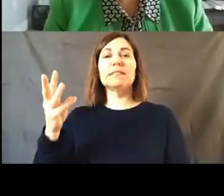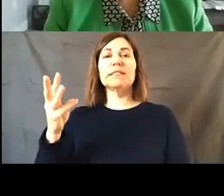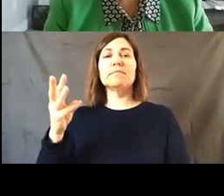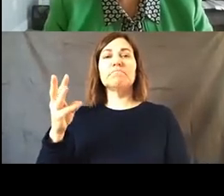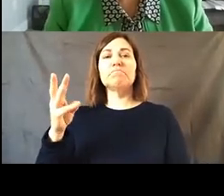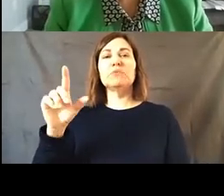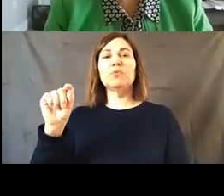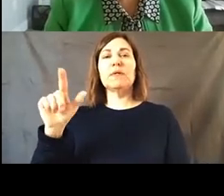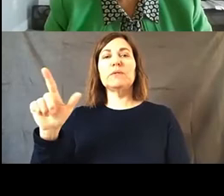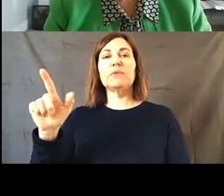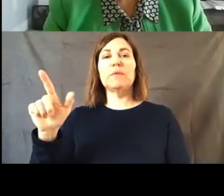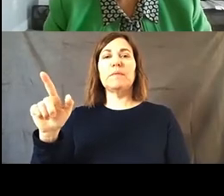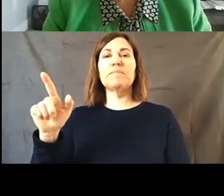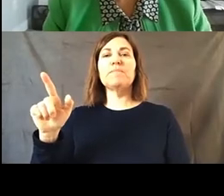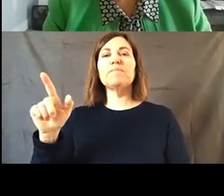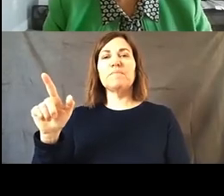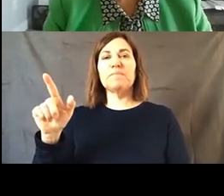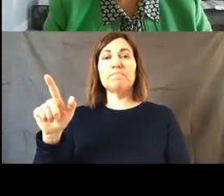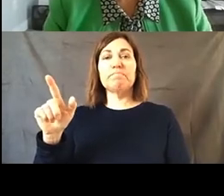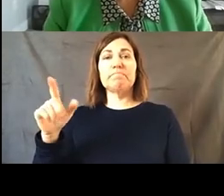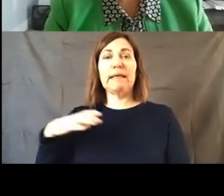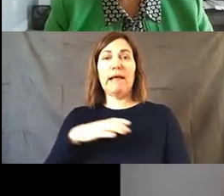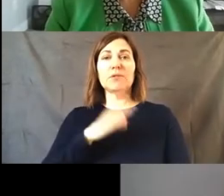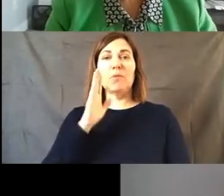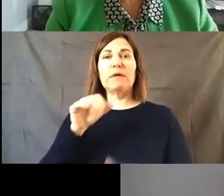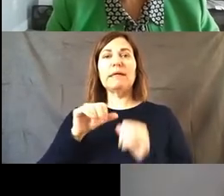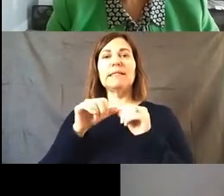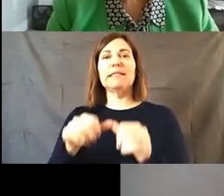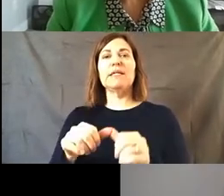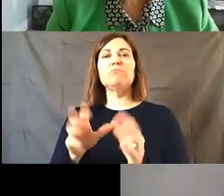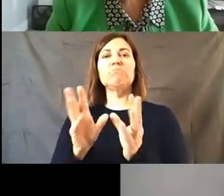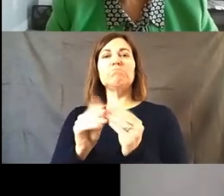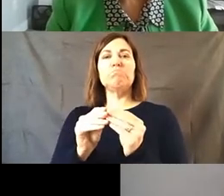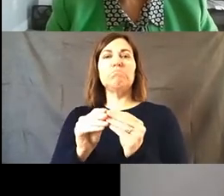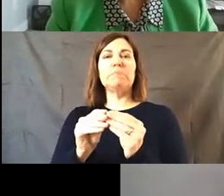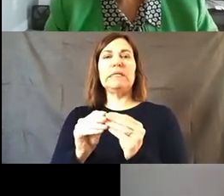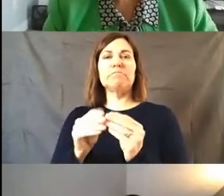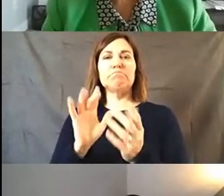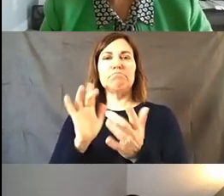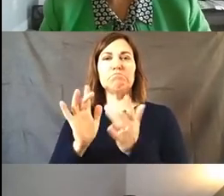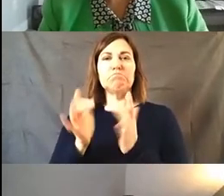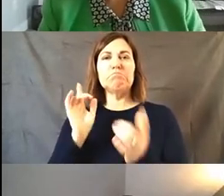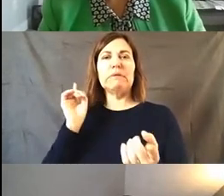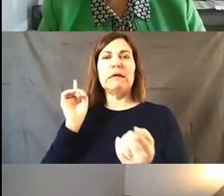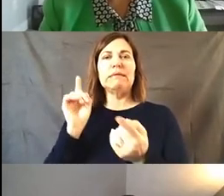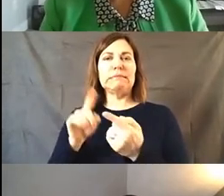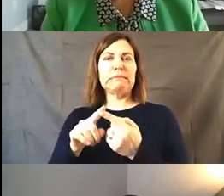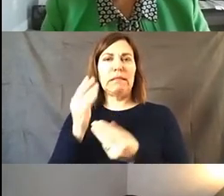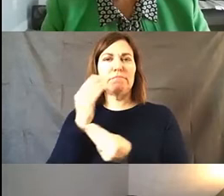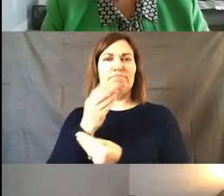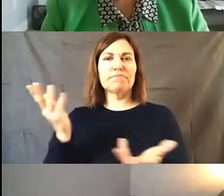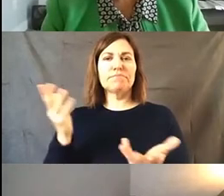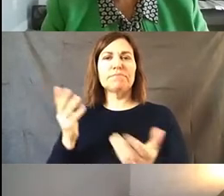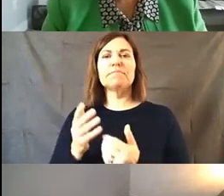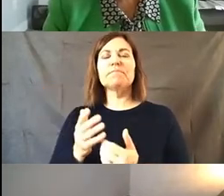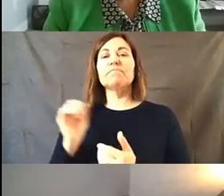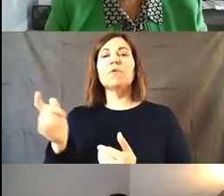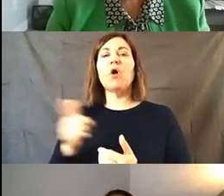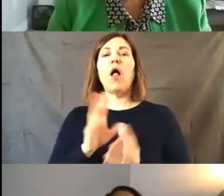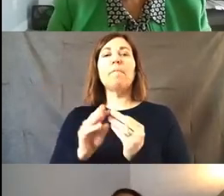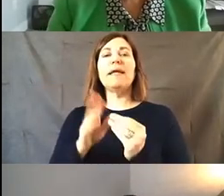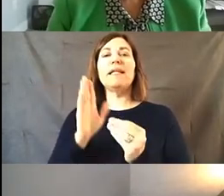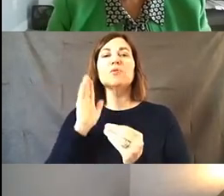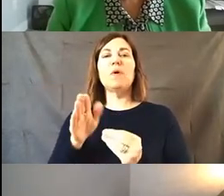2021. Council will continue to meet virtually until further notice. All meetings will be cablecast on the